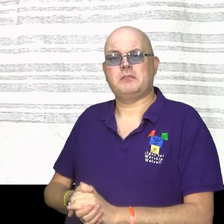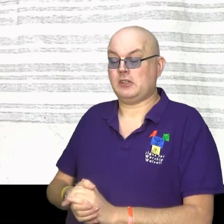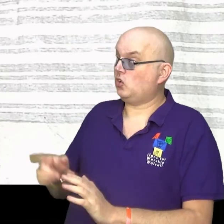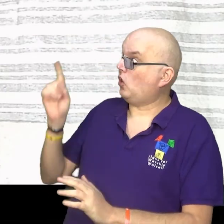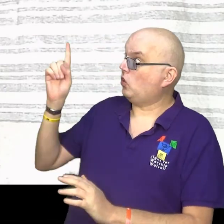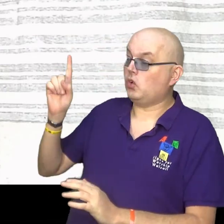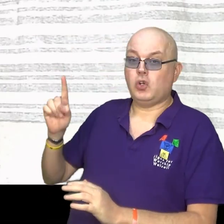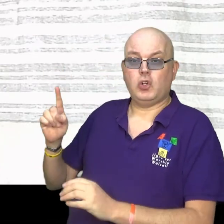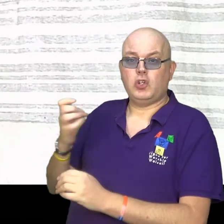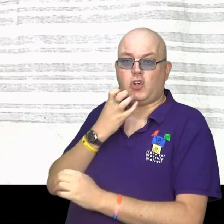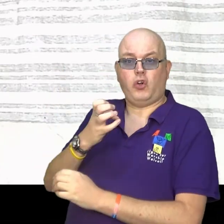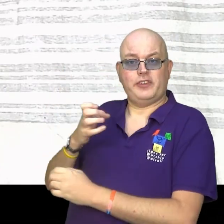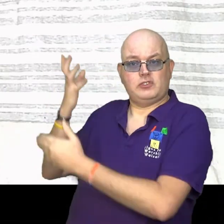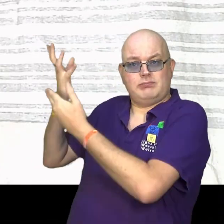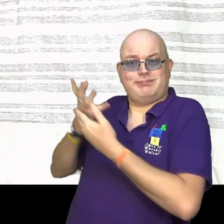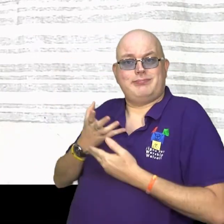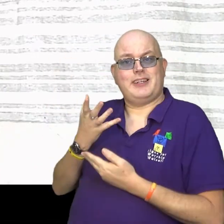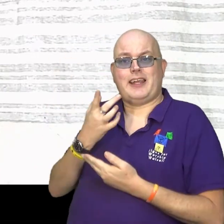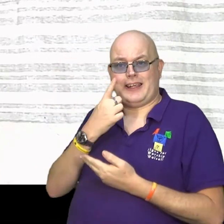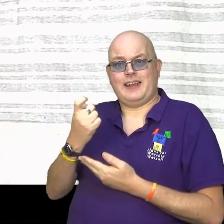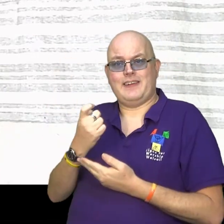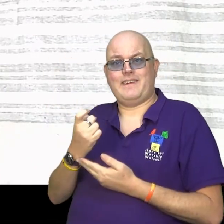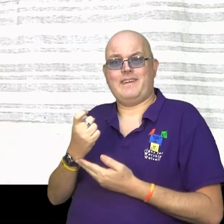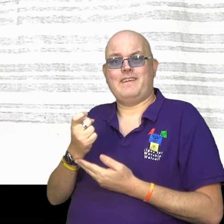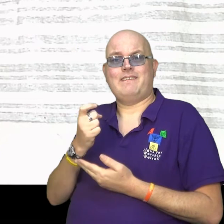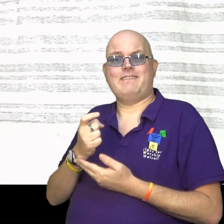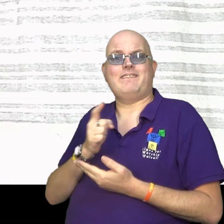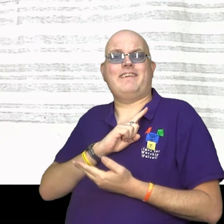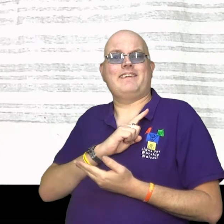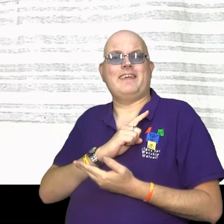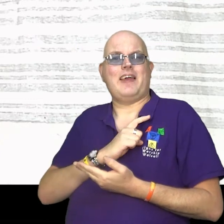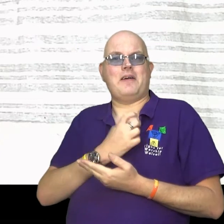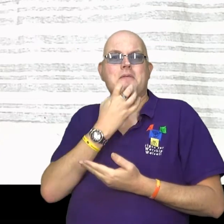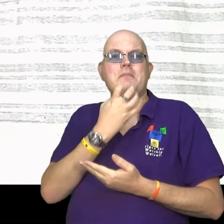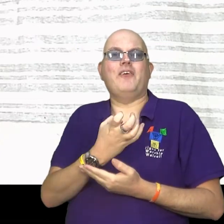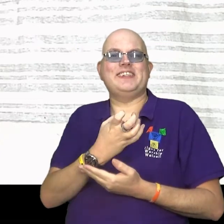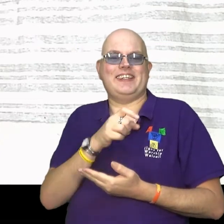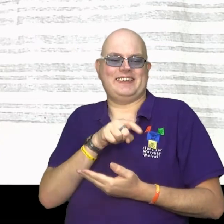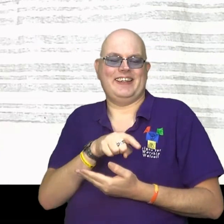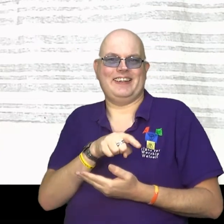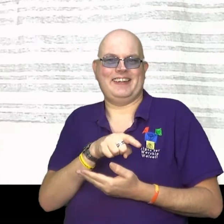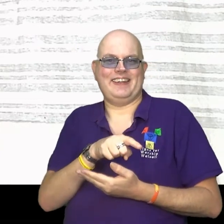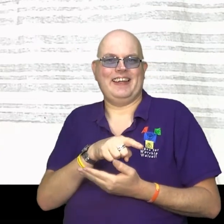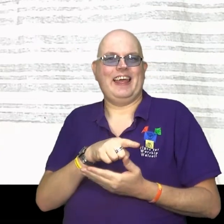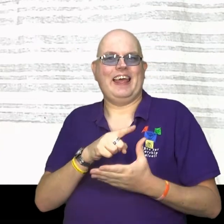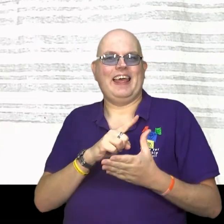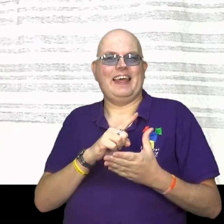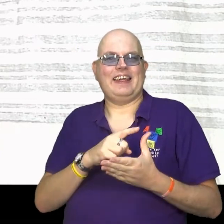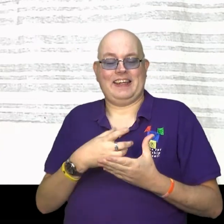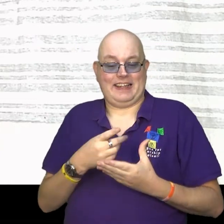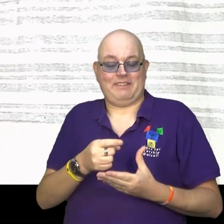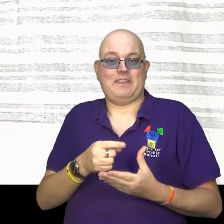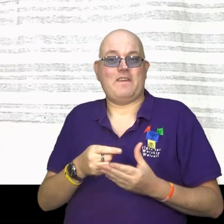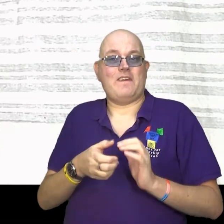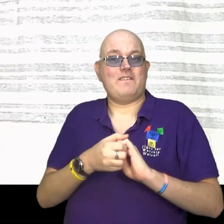take courage in our God, the God who gave fearful Moses a companion in Aaron, the